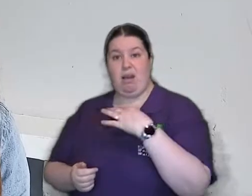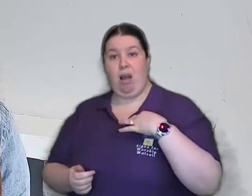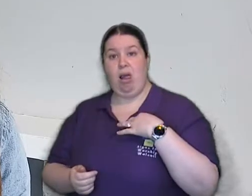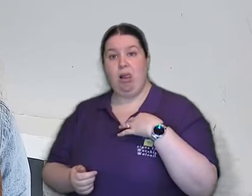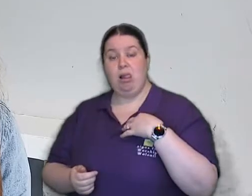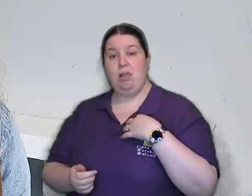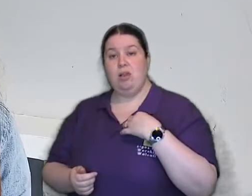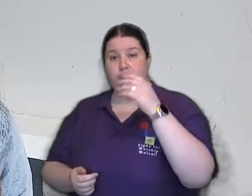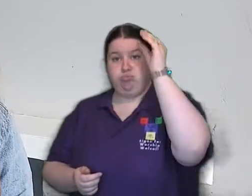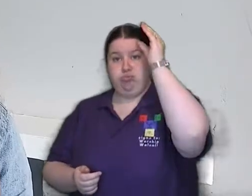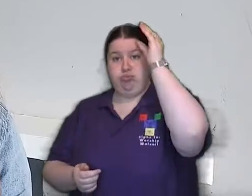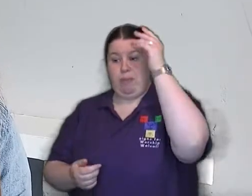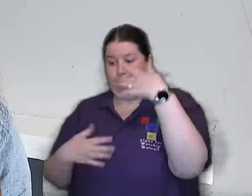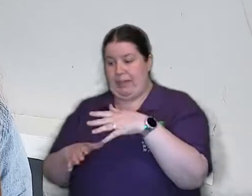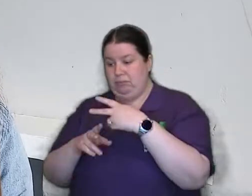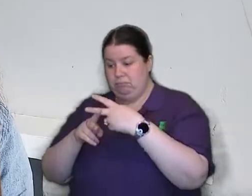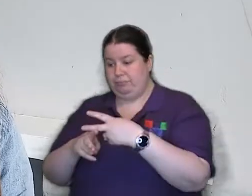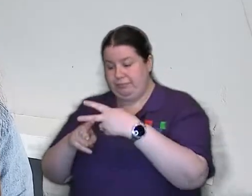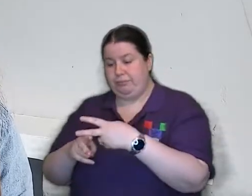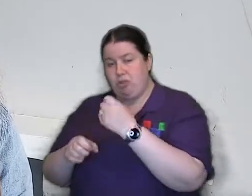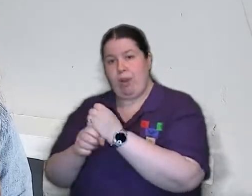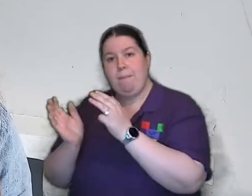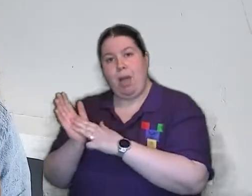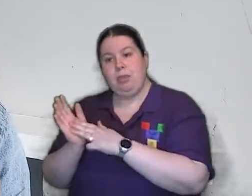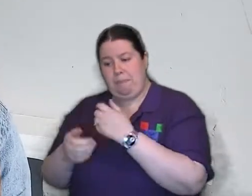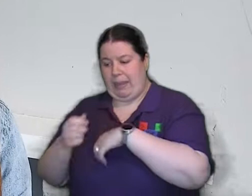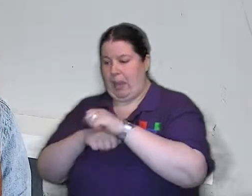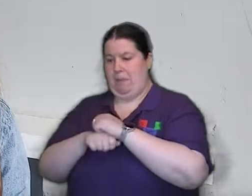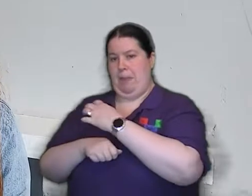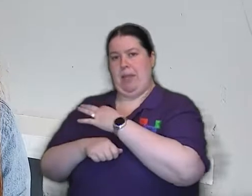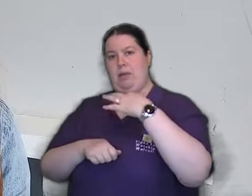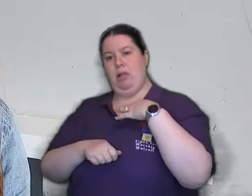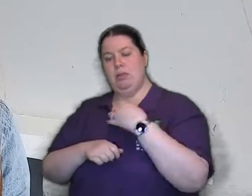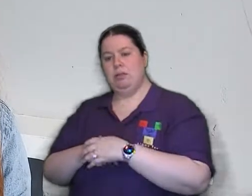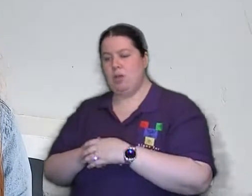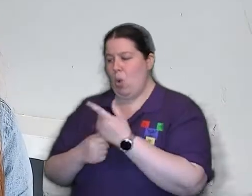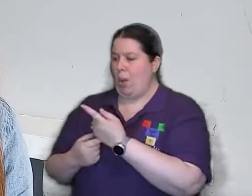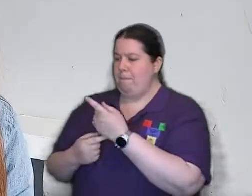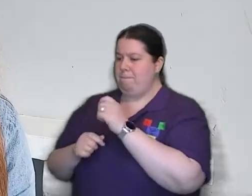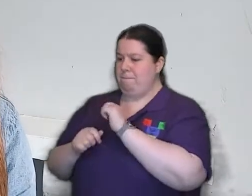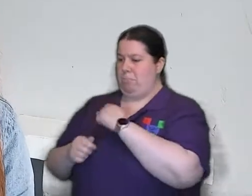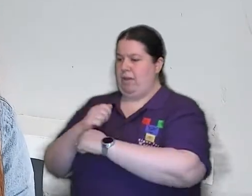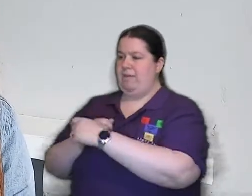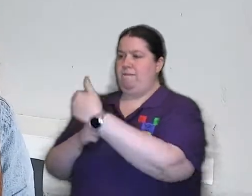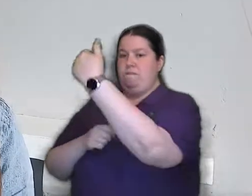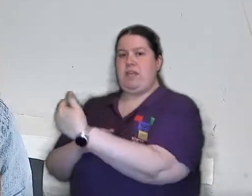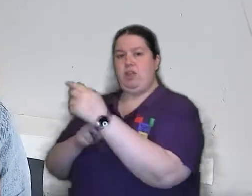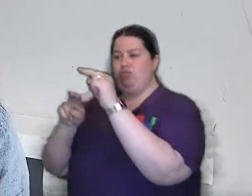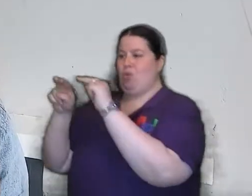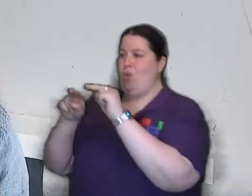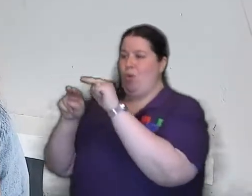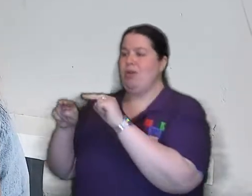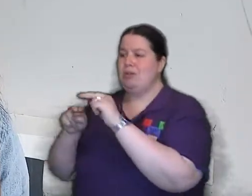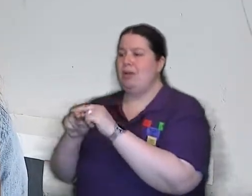of having some medical training from caring for his grandmother. One became the energetic host of the miners' video journals